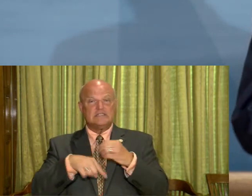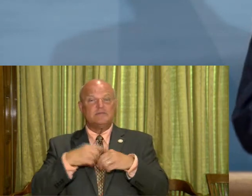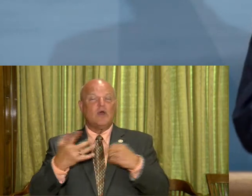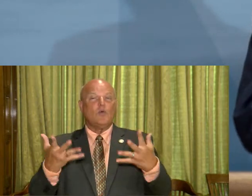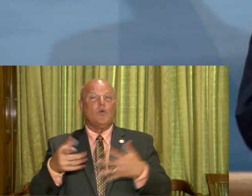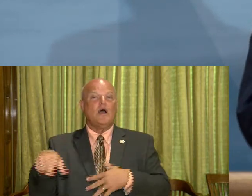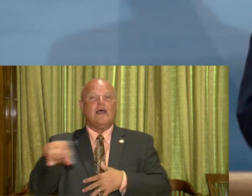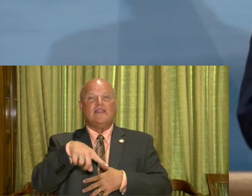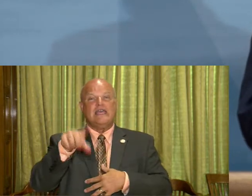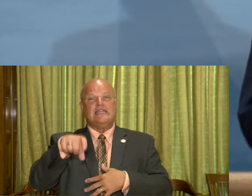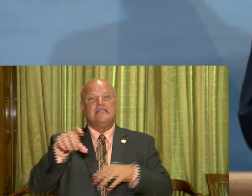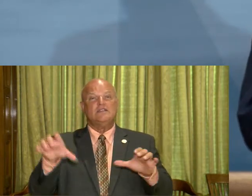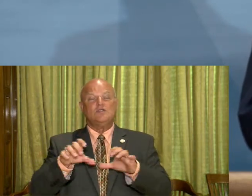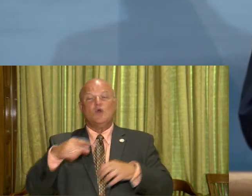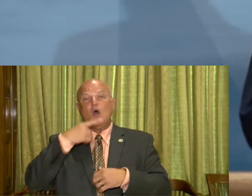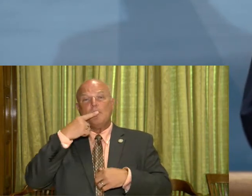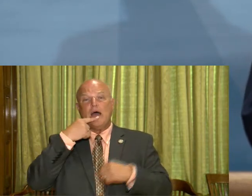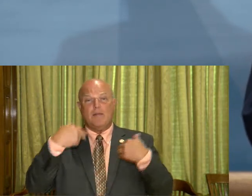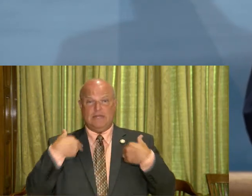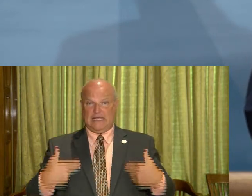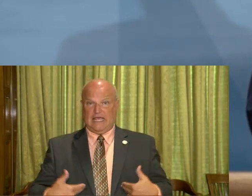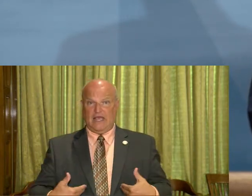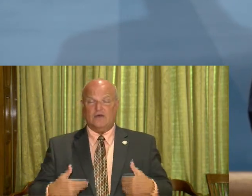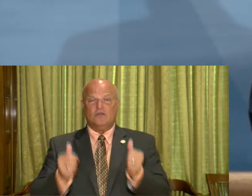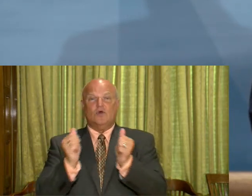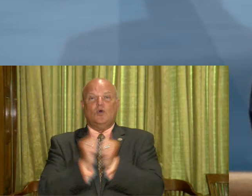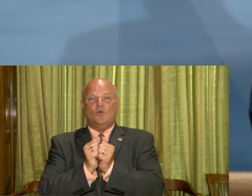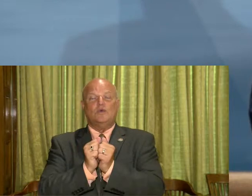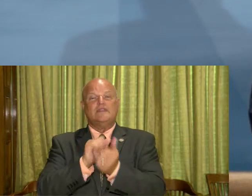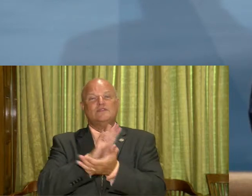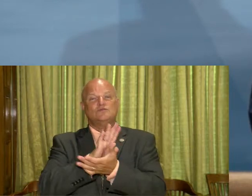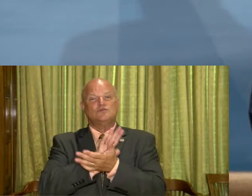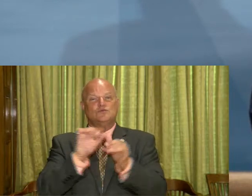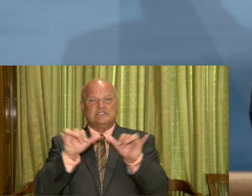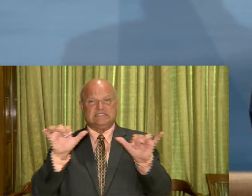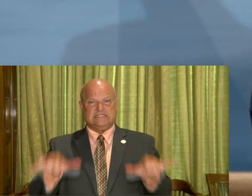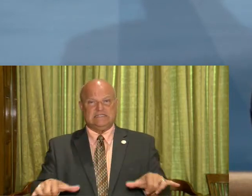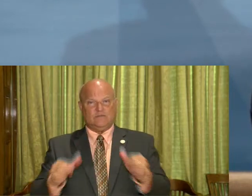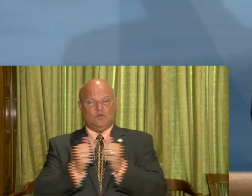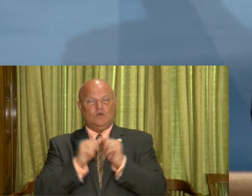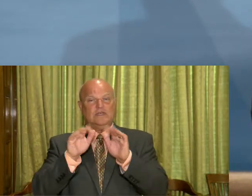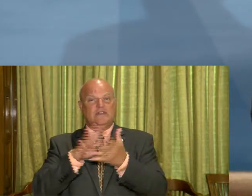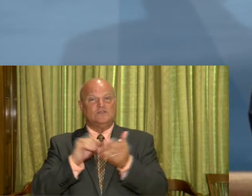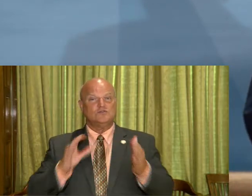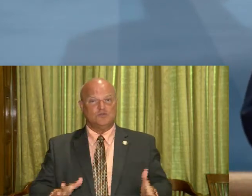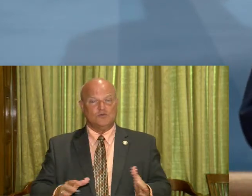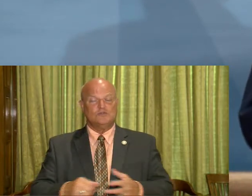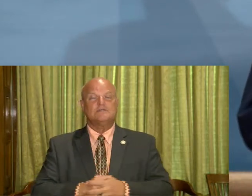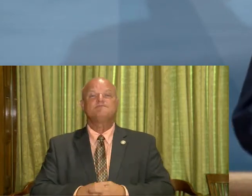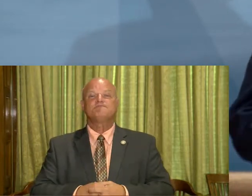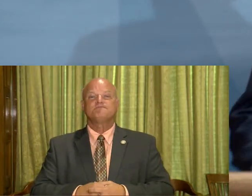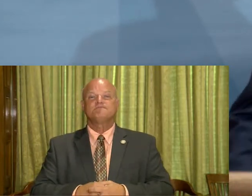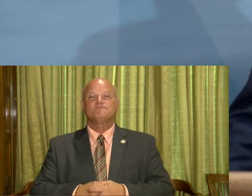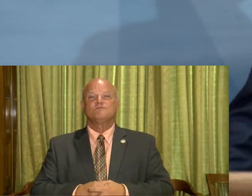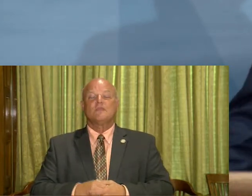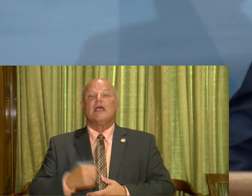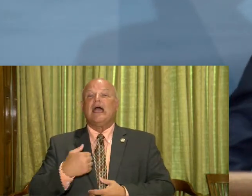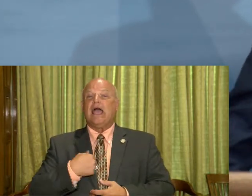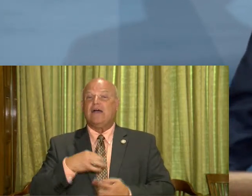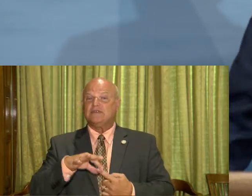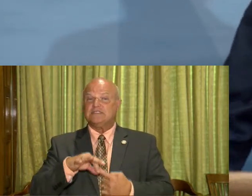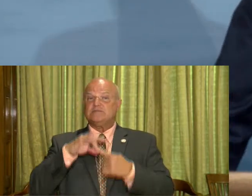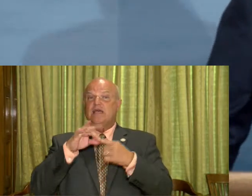what they should do public health-wise in their school system. So I will be calling a special session of